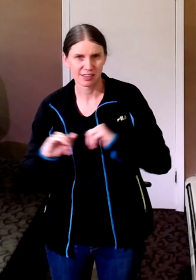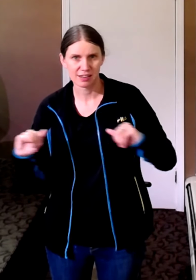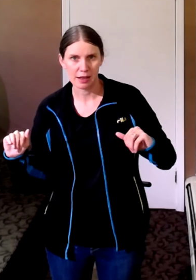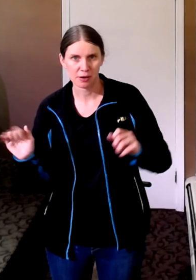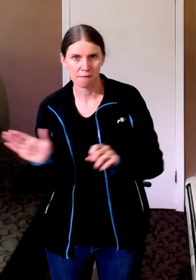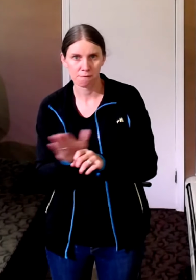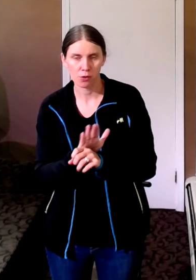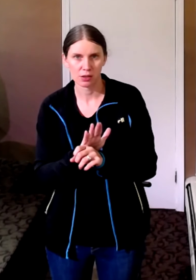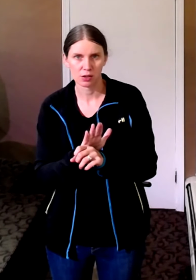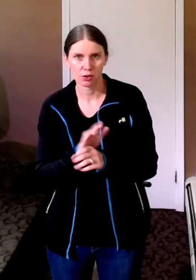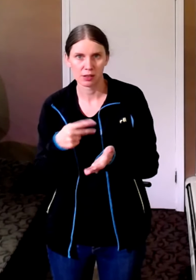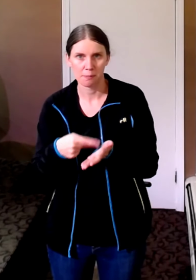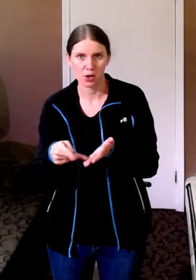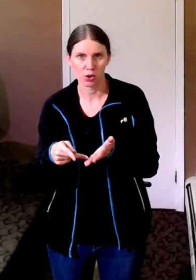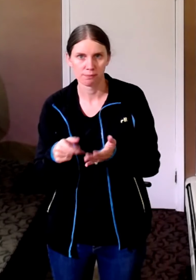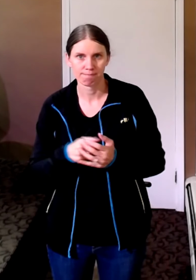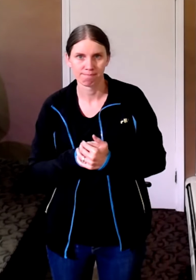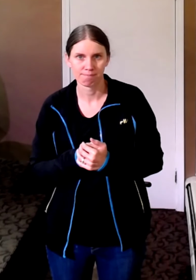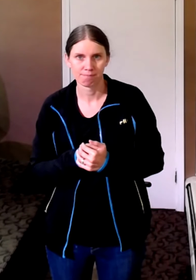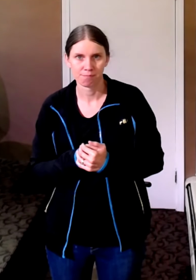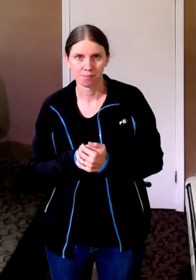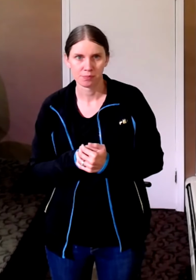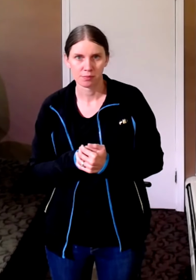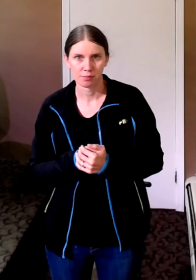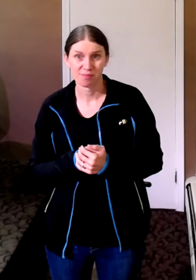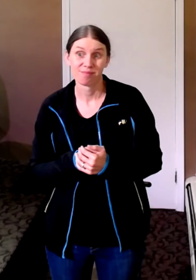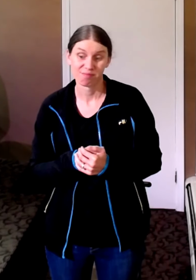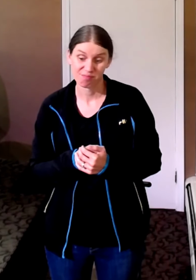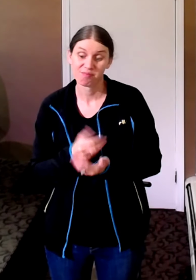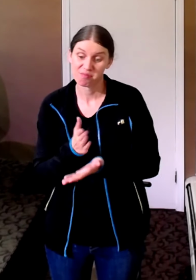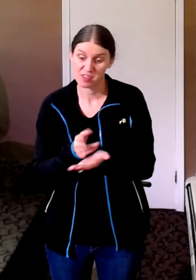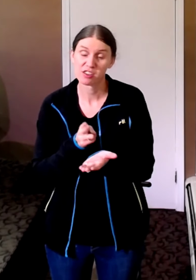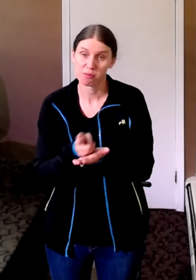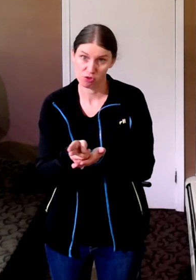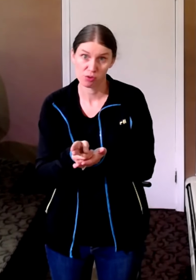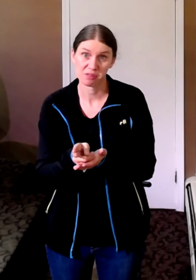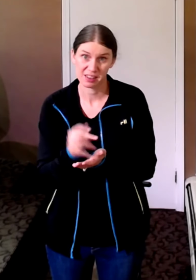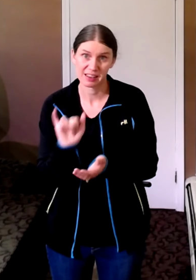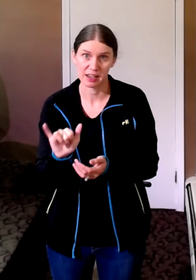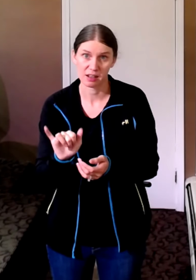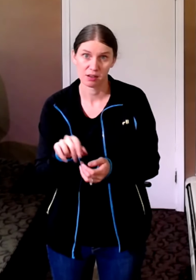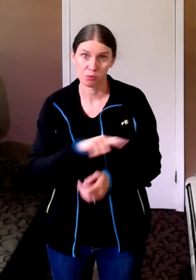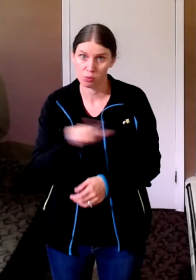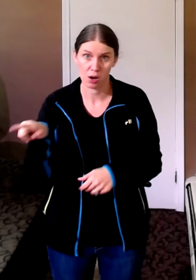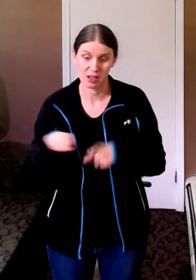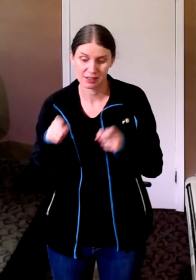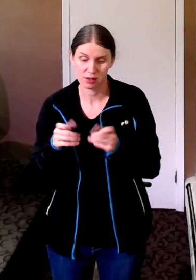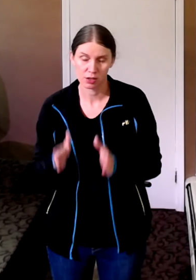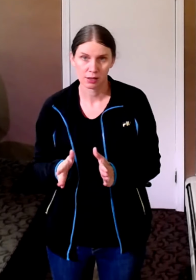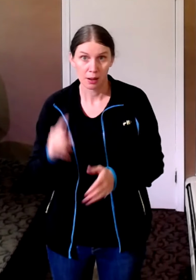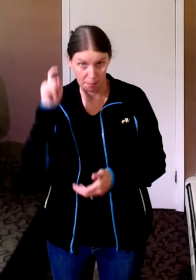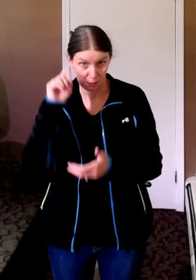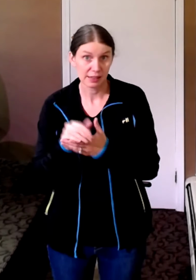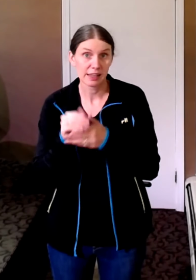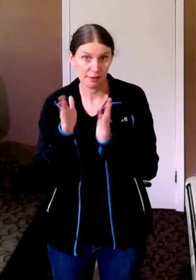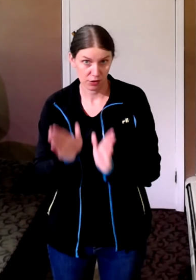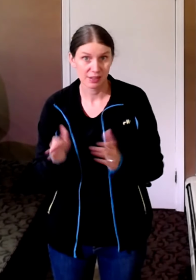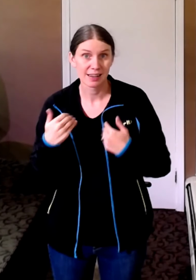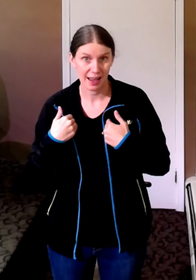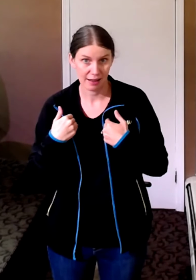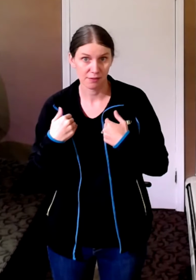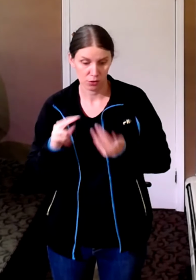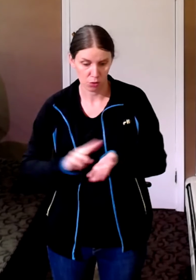consecrated fully and pure. And there is truth in that. We're all sinners. Though we're believers, we have the Holy Spirit